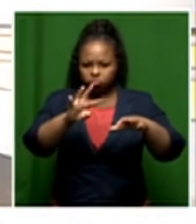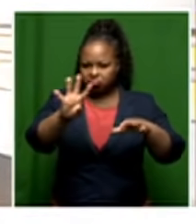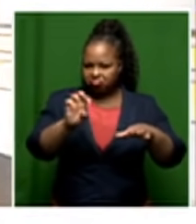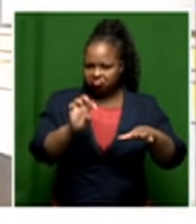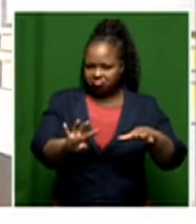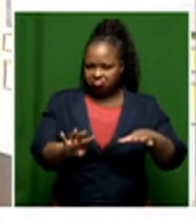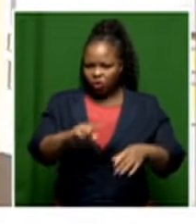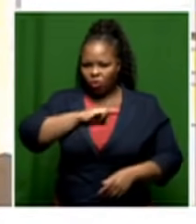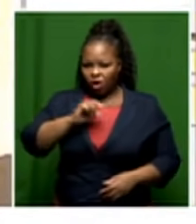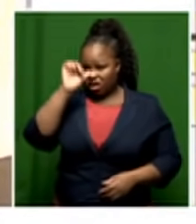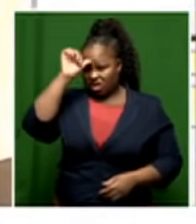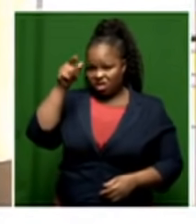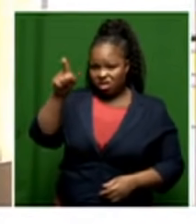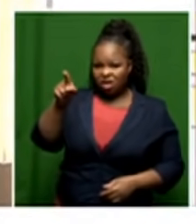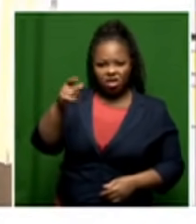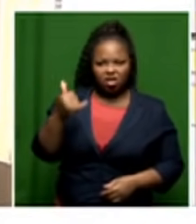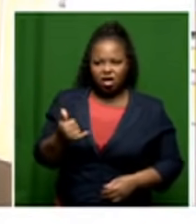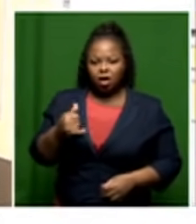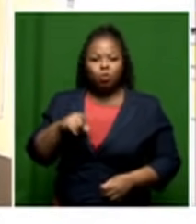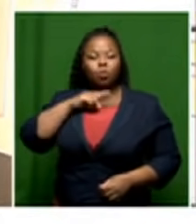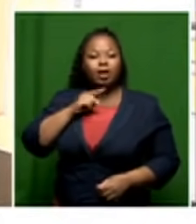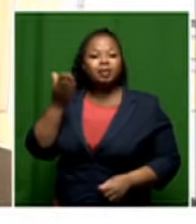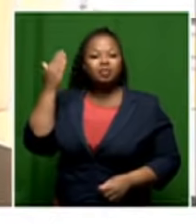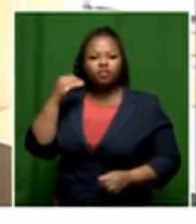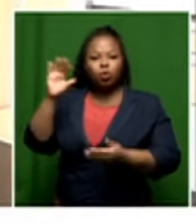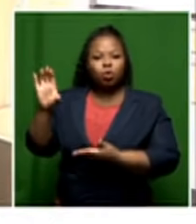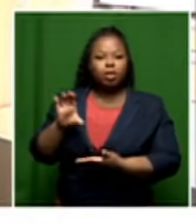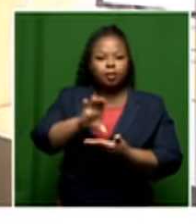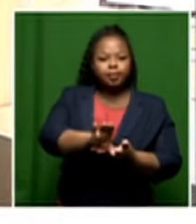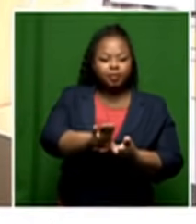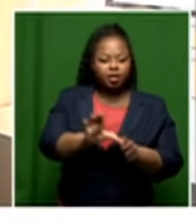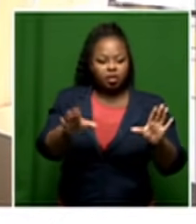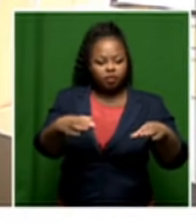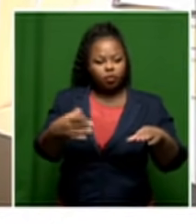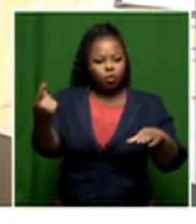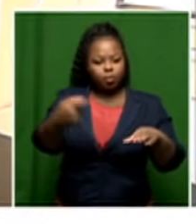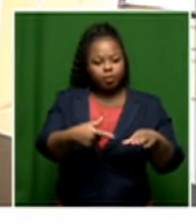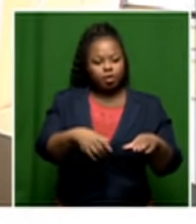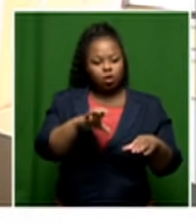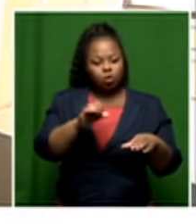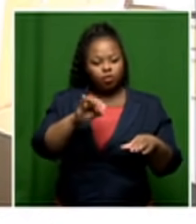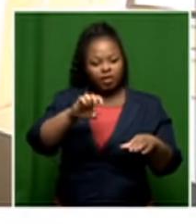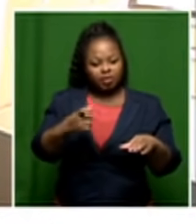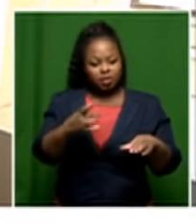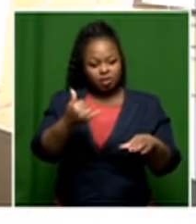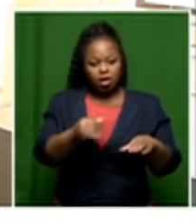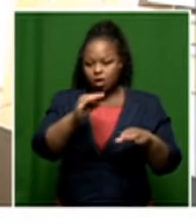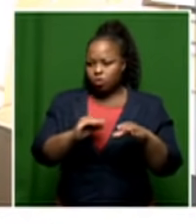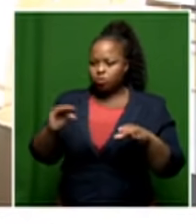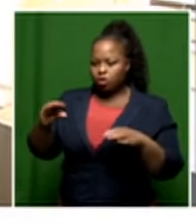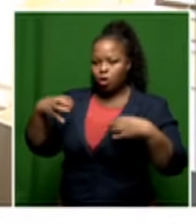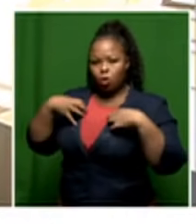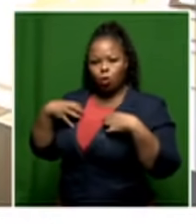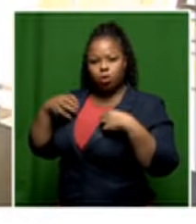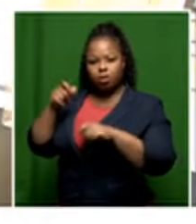on it because India are now diverting, they're the biggest suppliers with regard to COVAX, they are diverting their supplies to their people because they're in